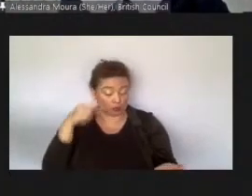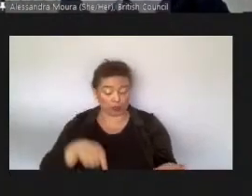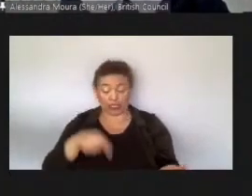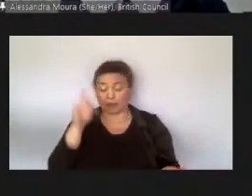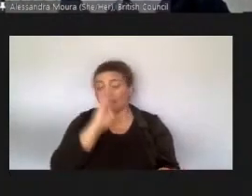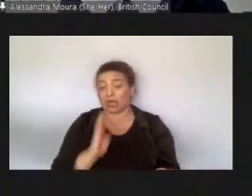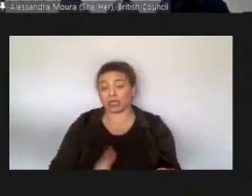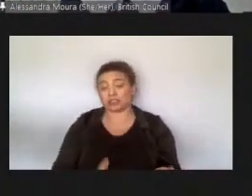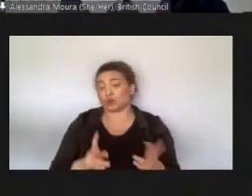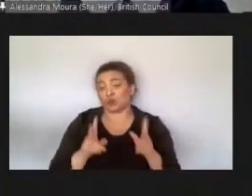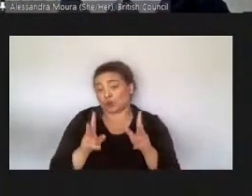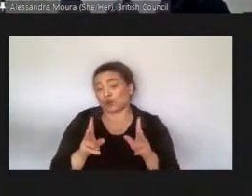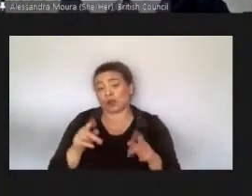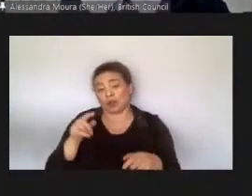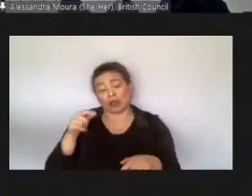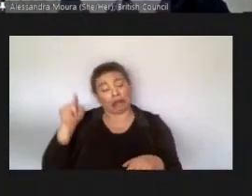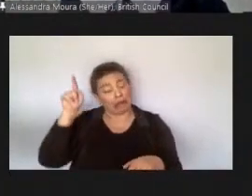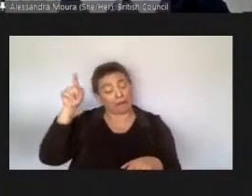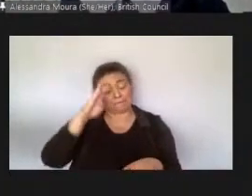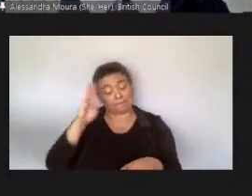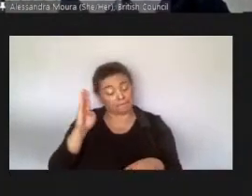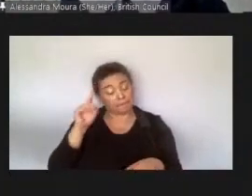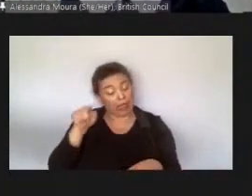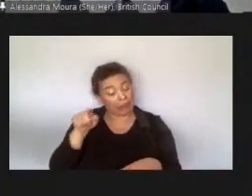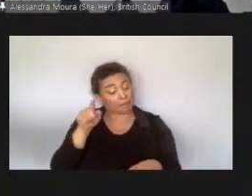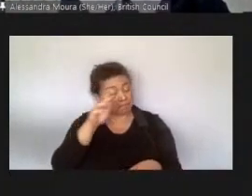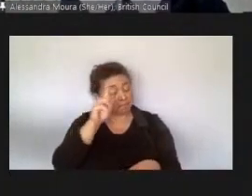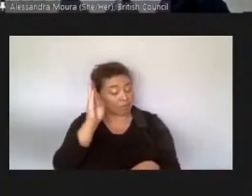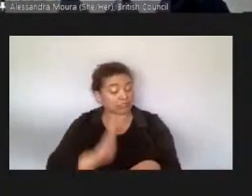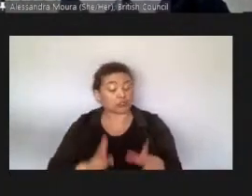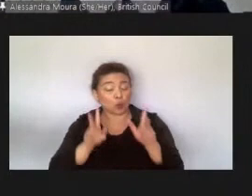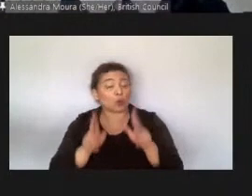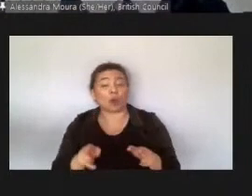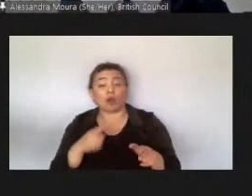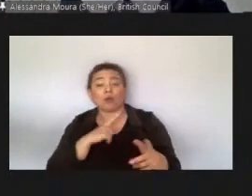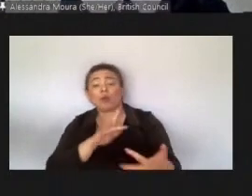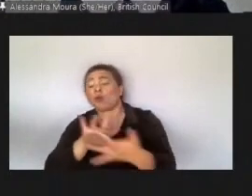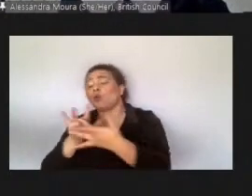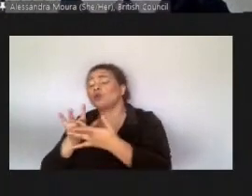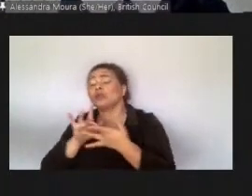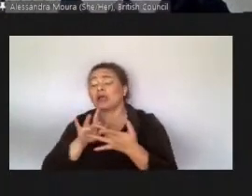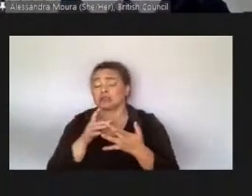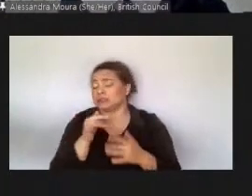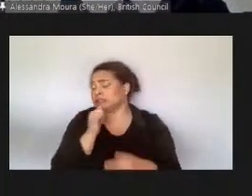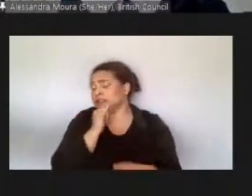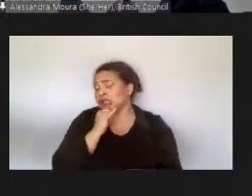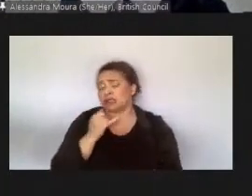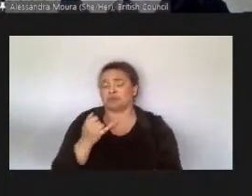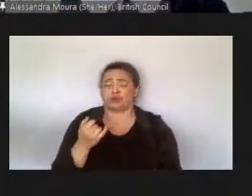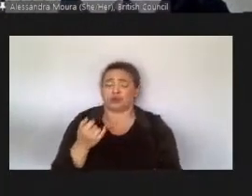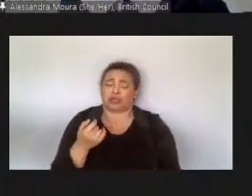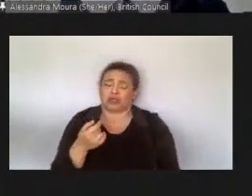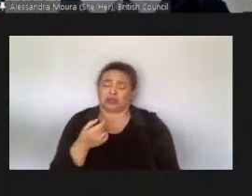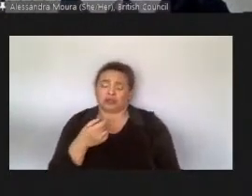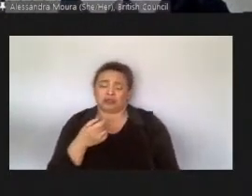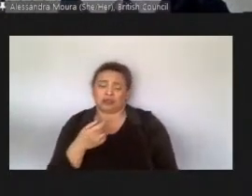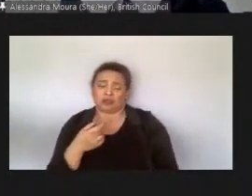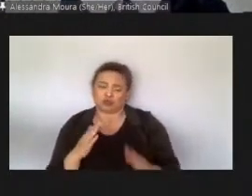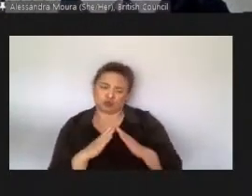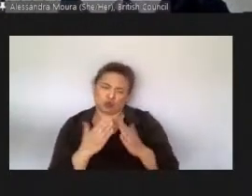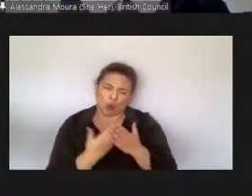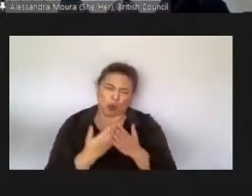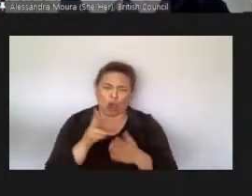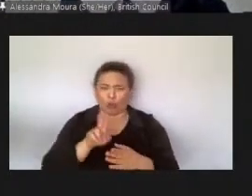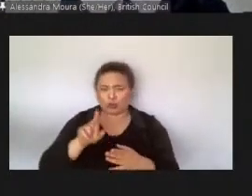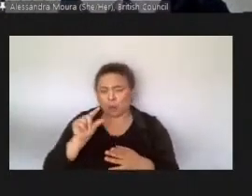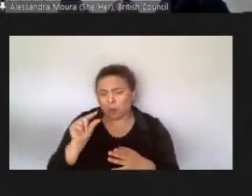or families. Even in school, they don't speak English much, just a few words and phrases. Michelle, my best learner, has graduated from class